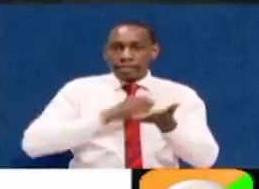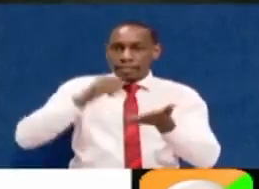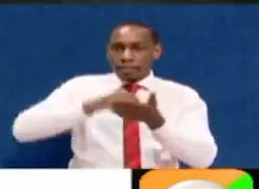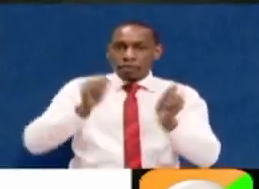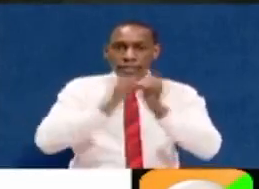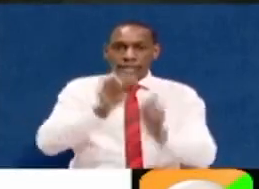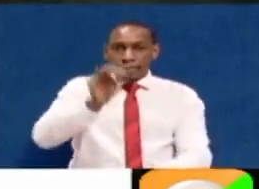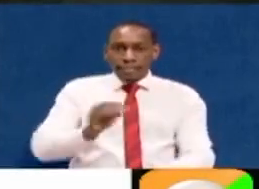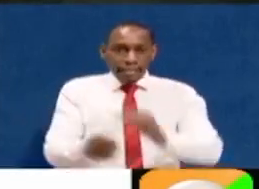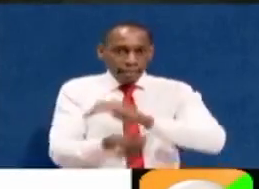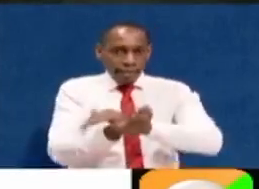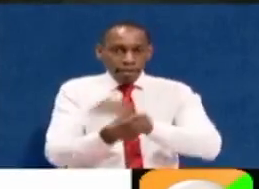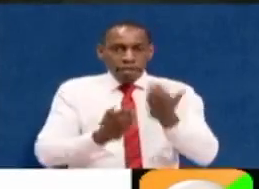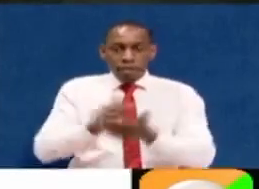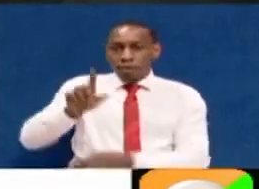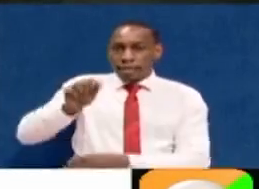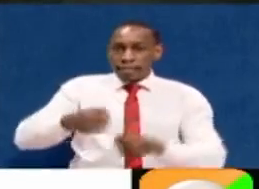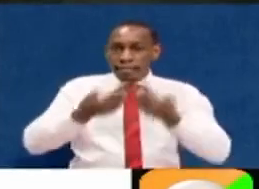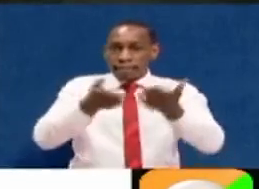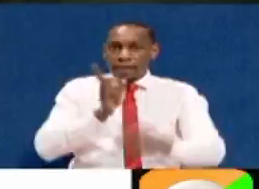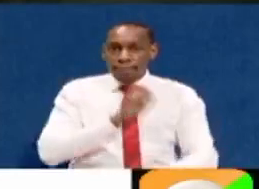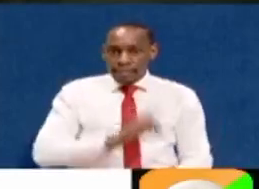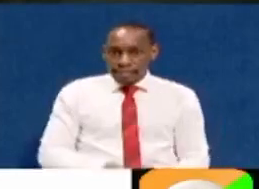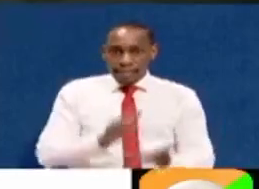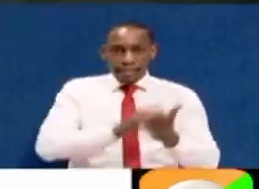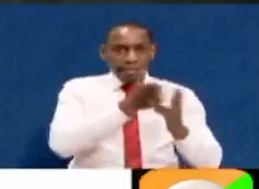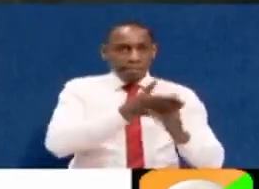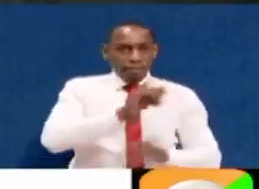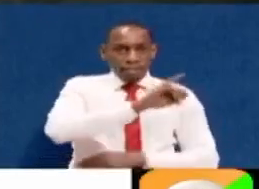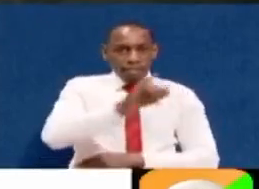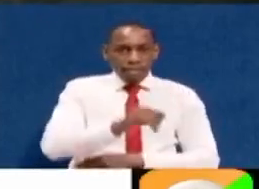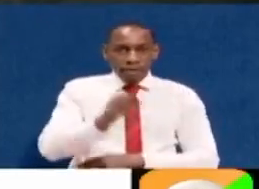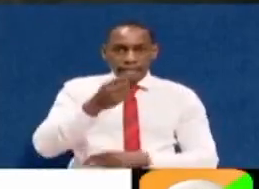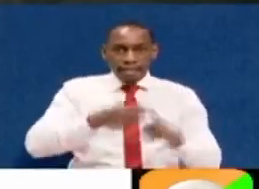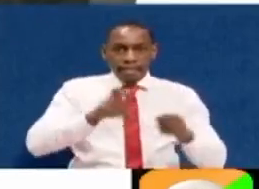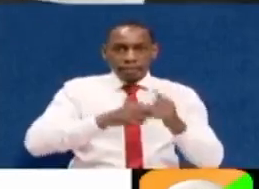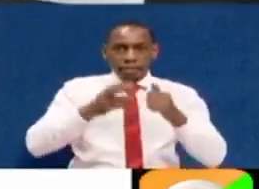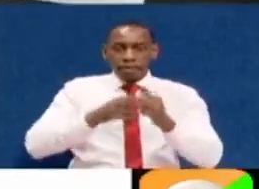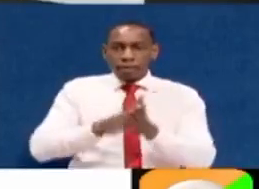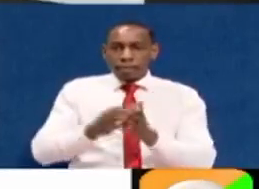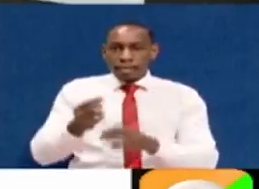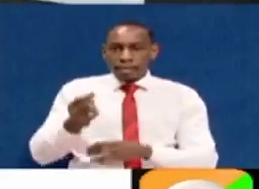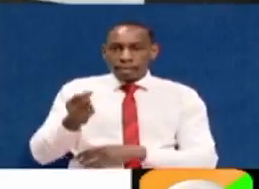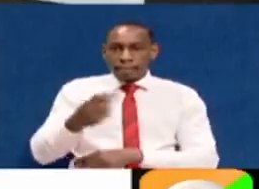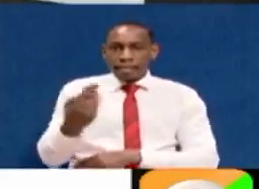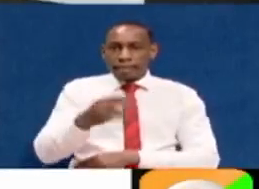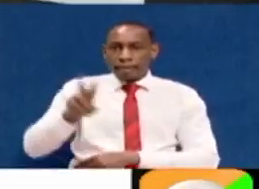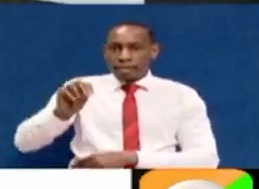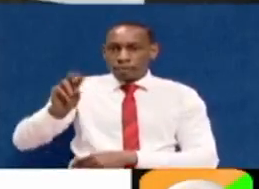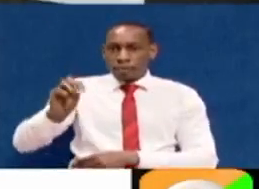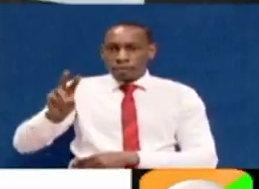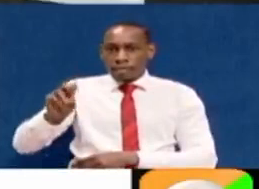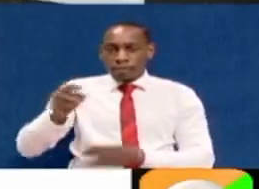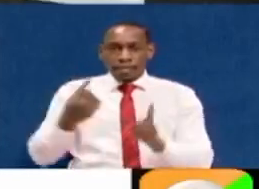including 10% kickbacks from tenders awarded, that between January 2017 and April 2020, several